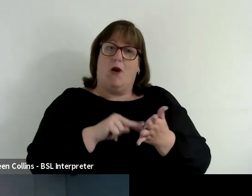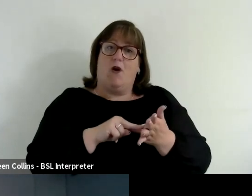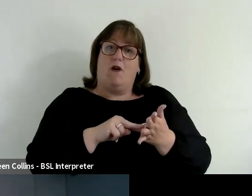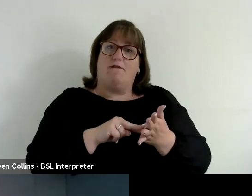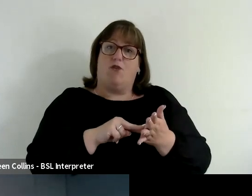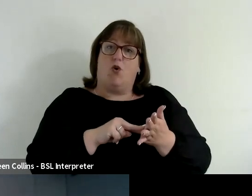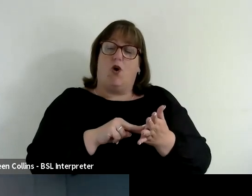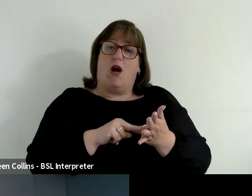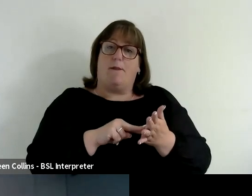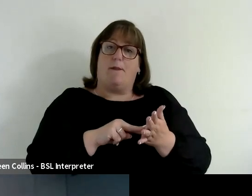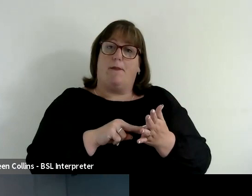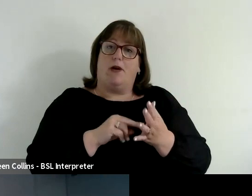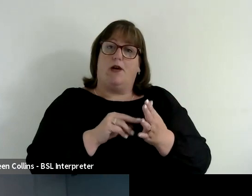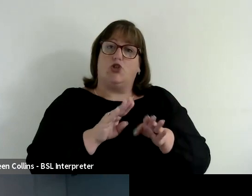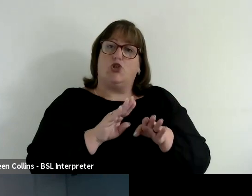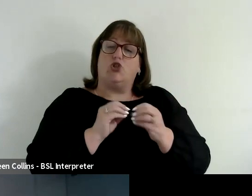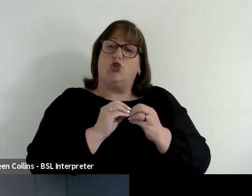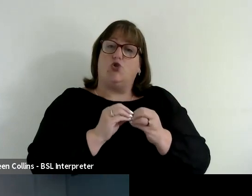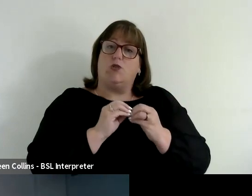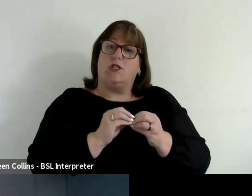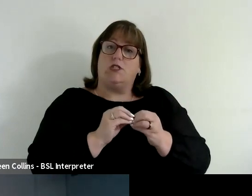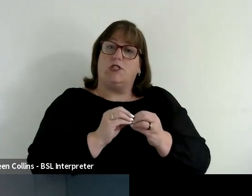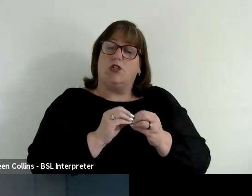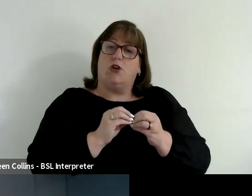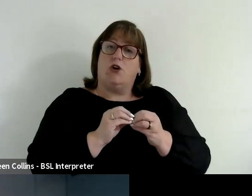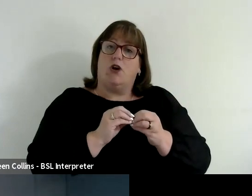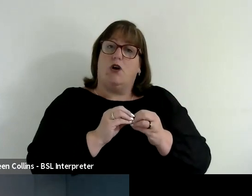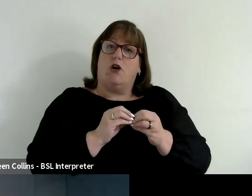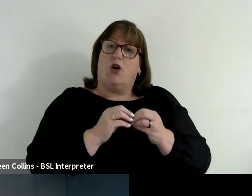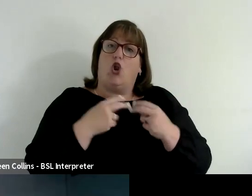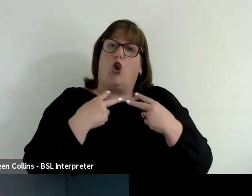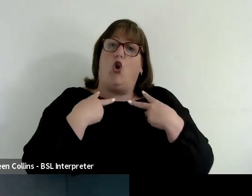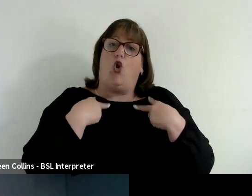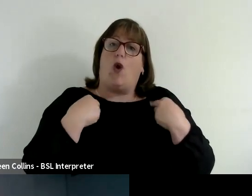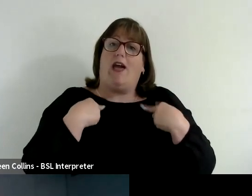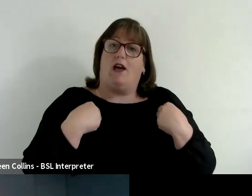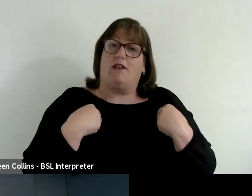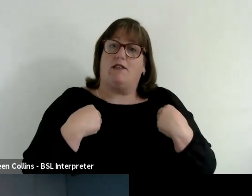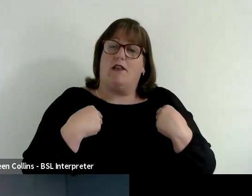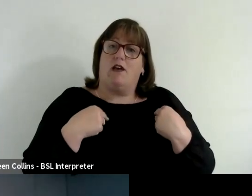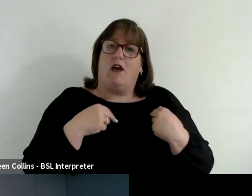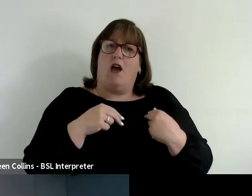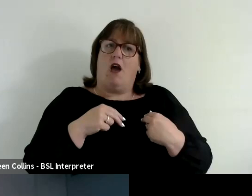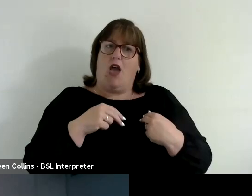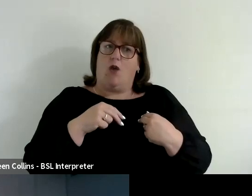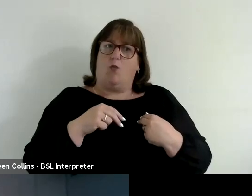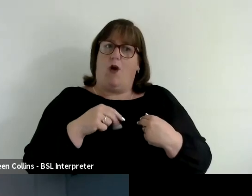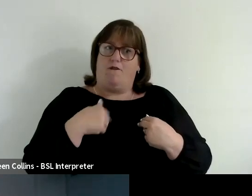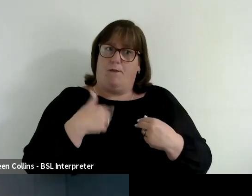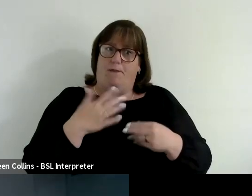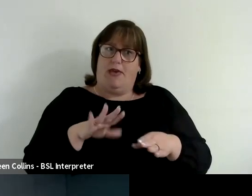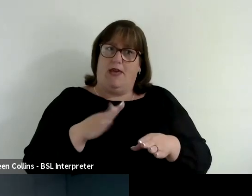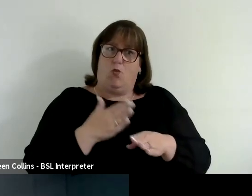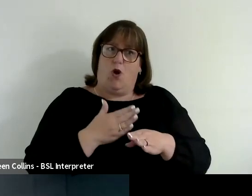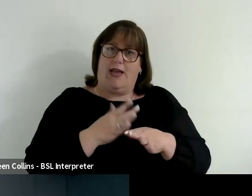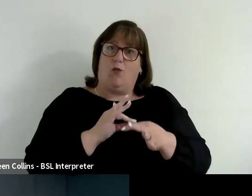Disabilities Division of the Law Society. Will you be running this again? It was really popular and candidates found it really useful. I've been doing some work with the Law Society